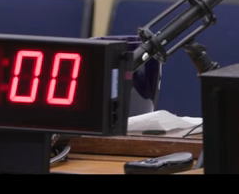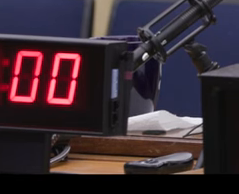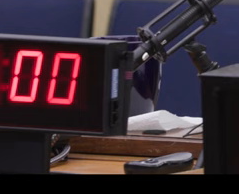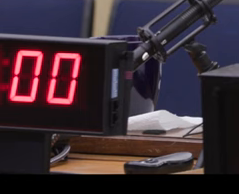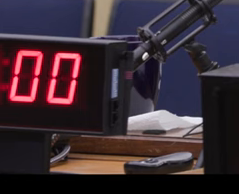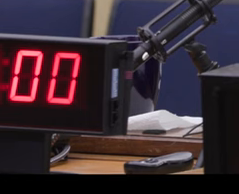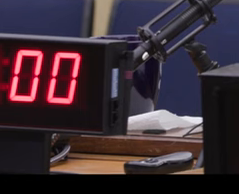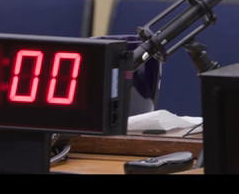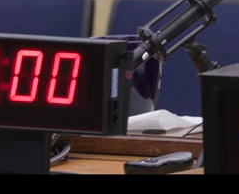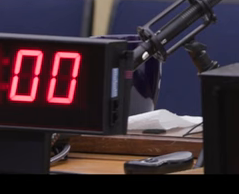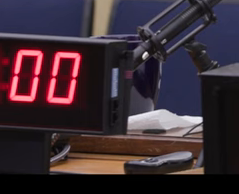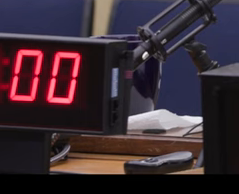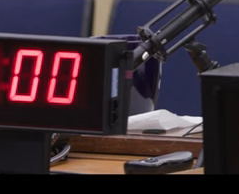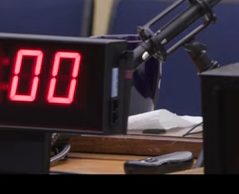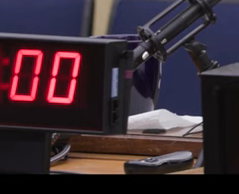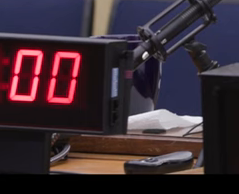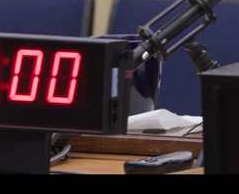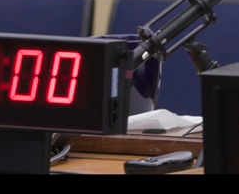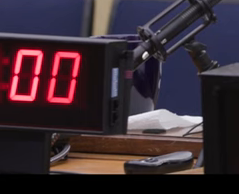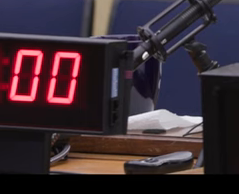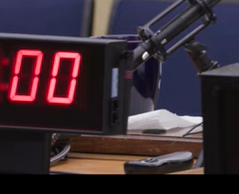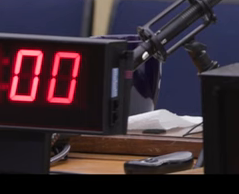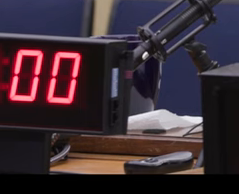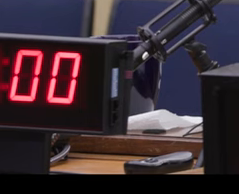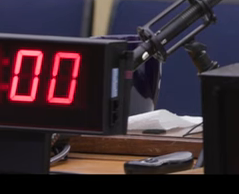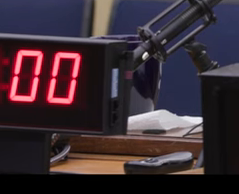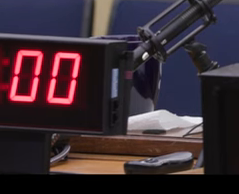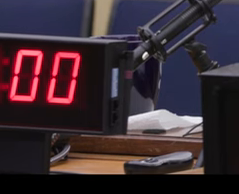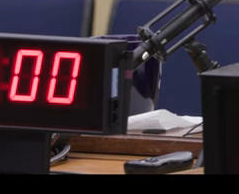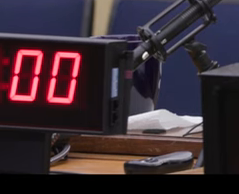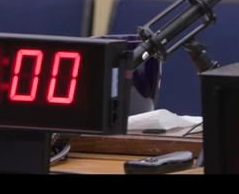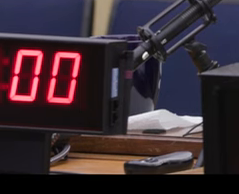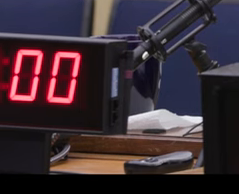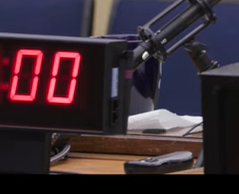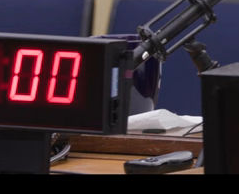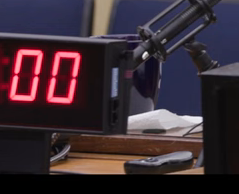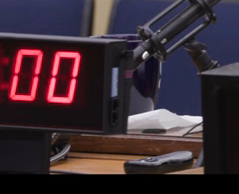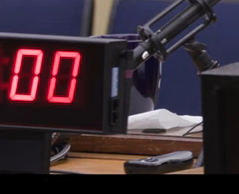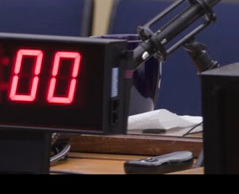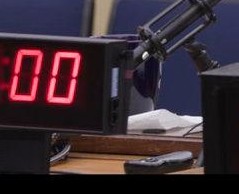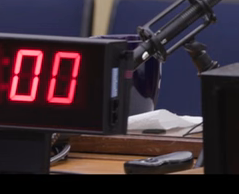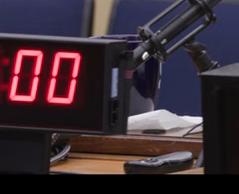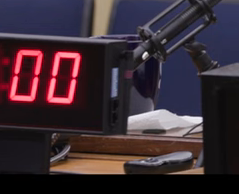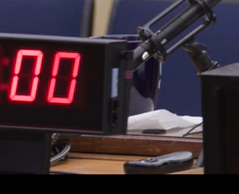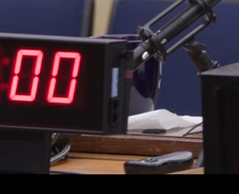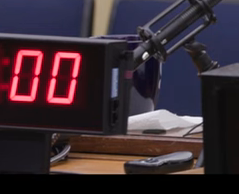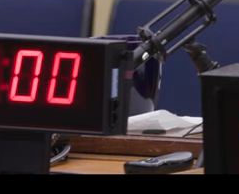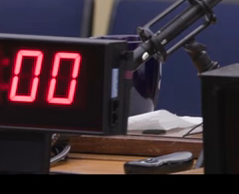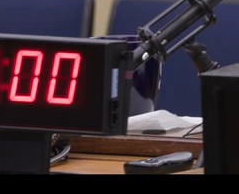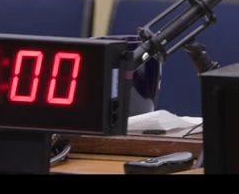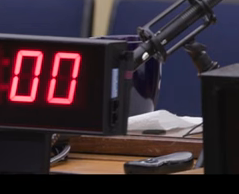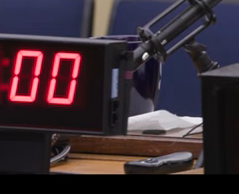$180,000 in council district funds that will allow members to support and promote special events and projects for